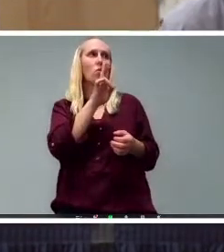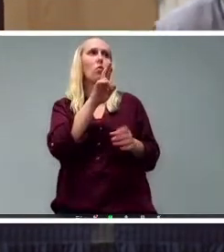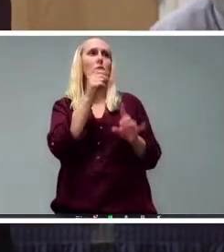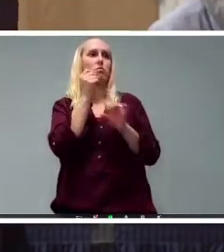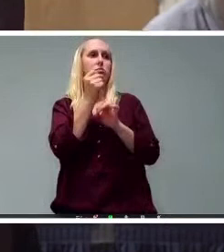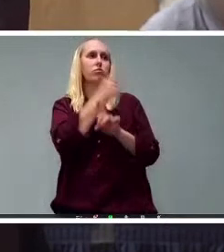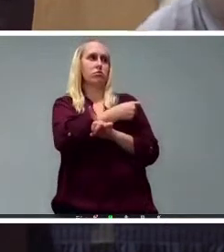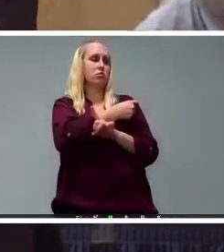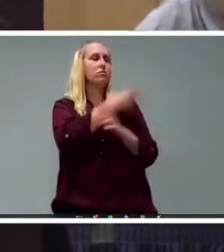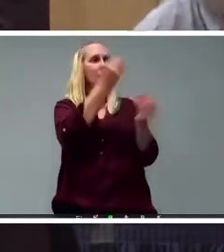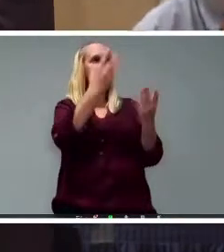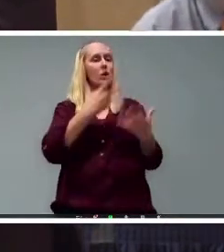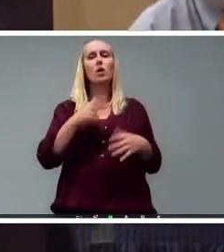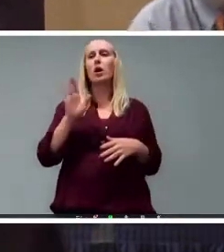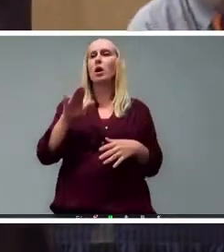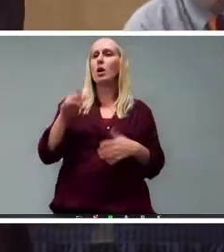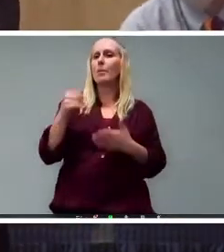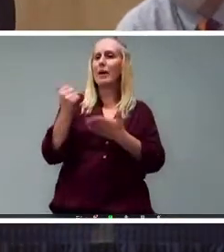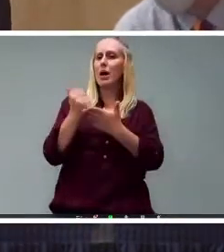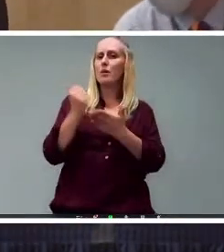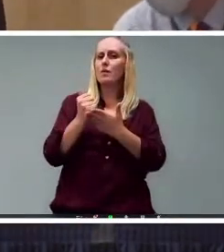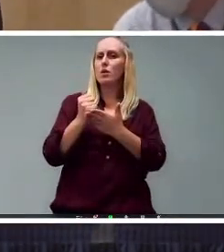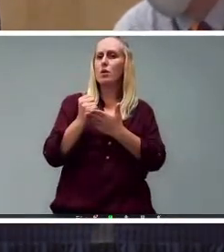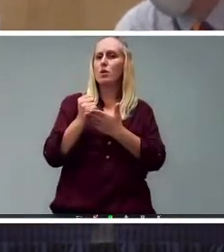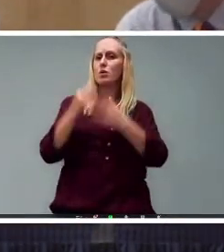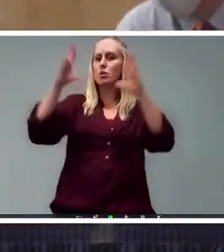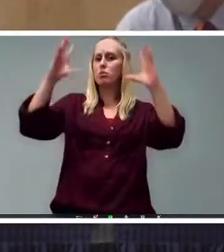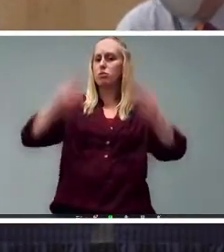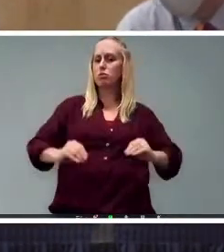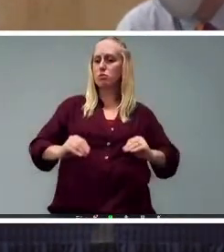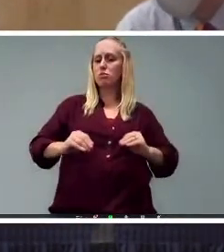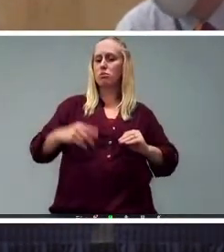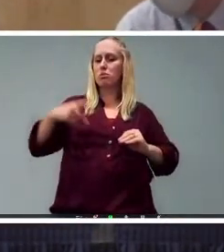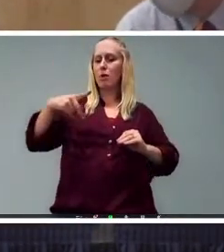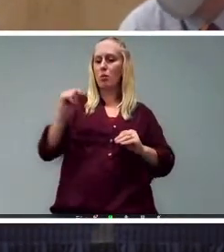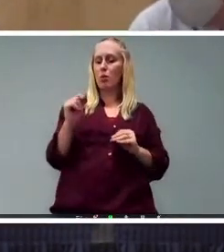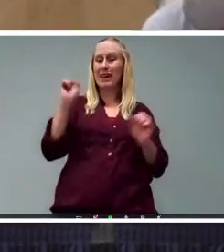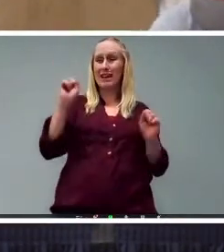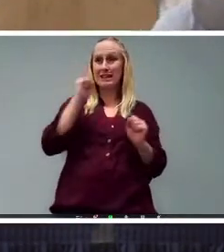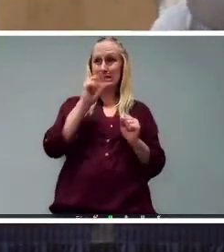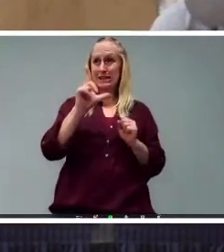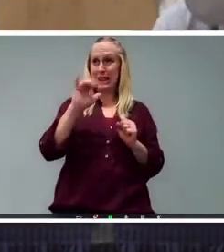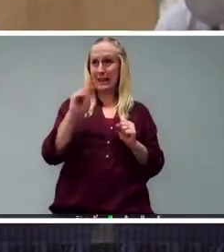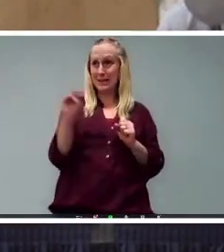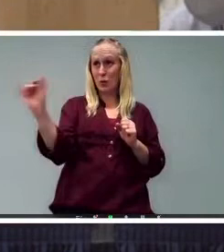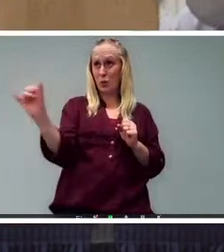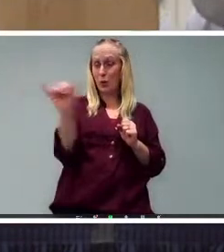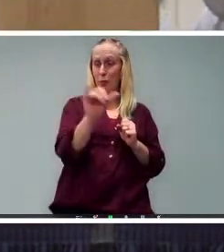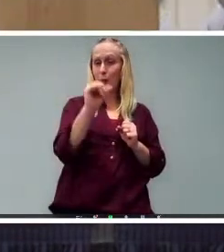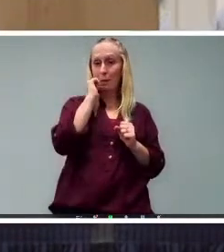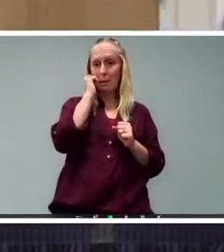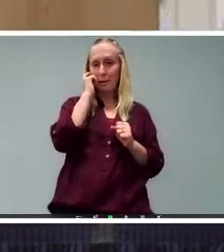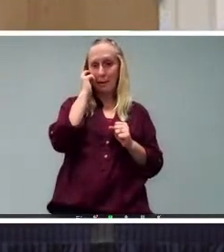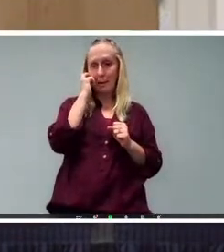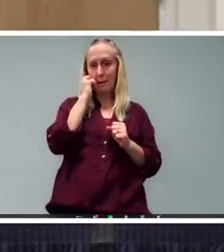Yeah. Would it be good to put the PowerPoint down so we can see Lynn? Sure, or, yeah. Yeah, let's do that. Yeah.